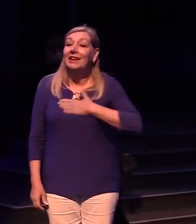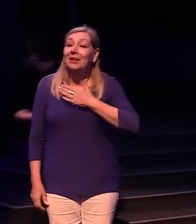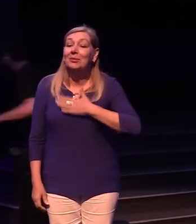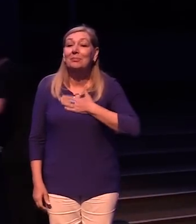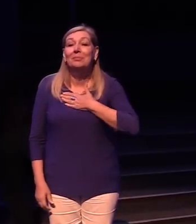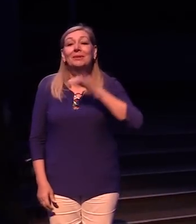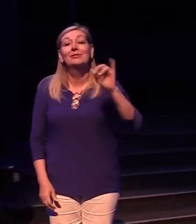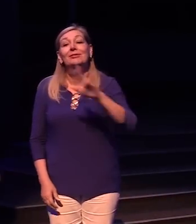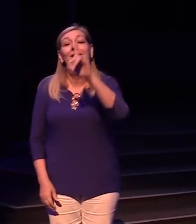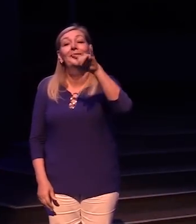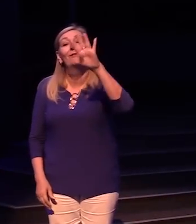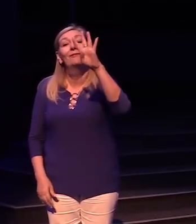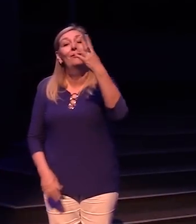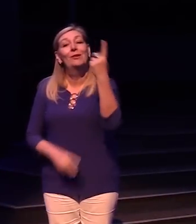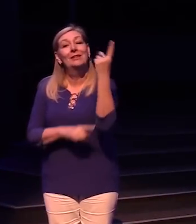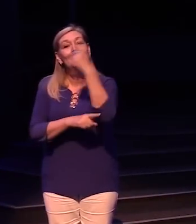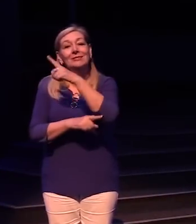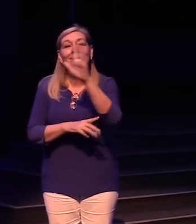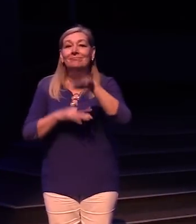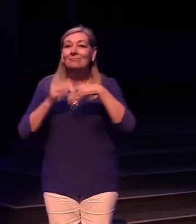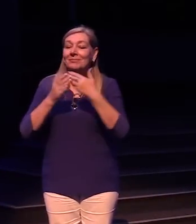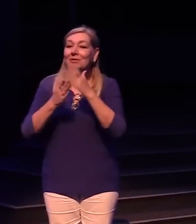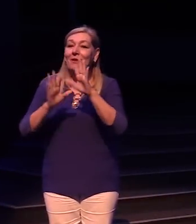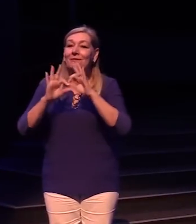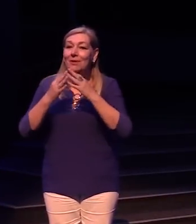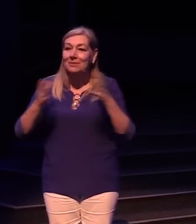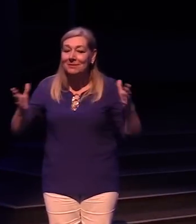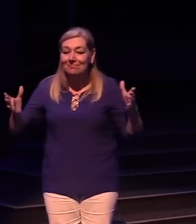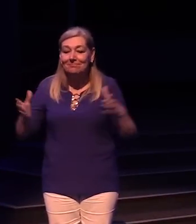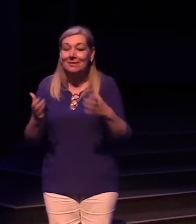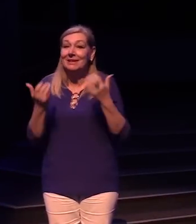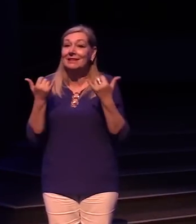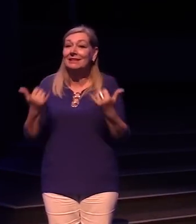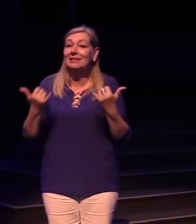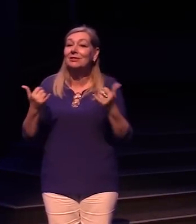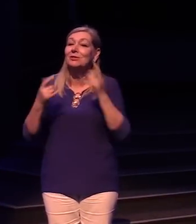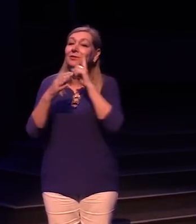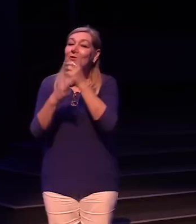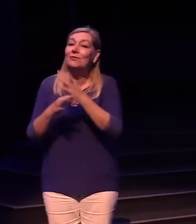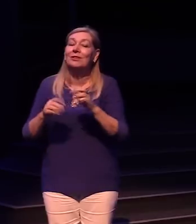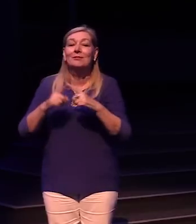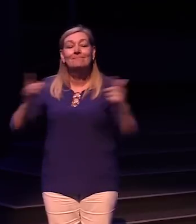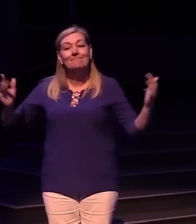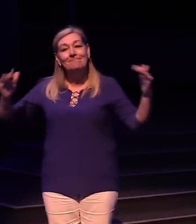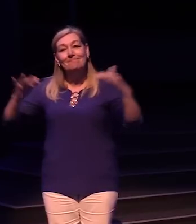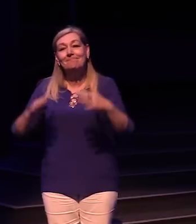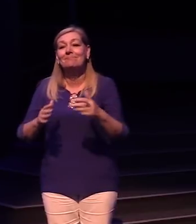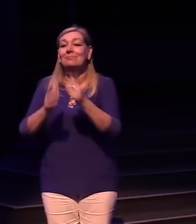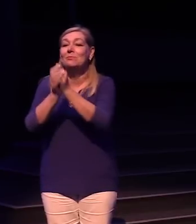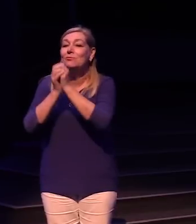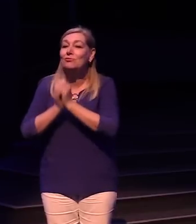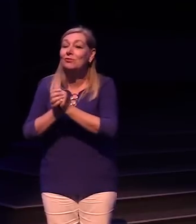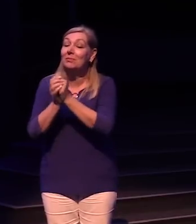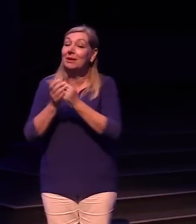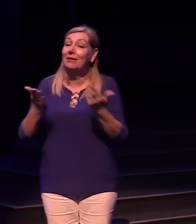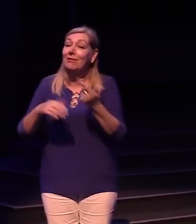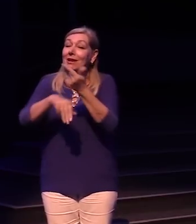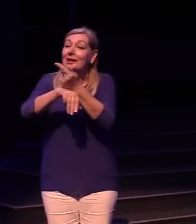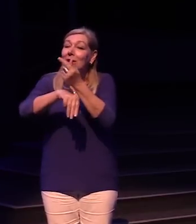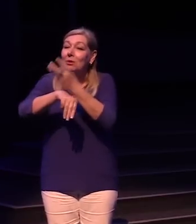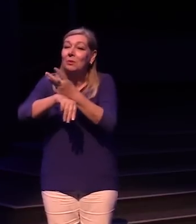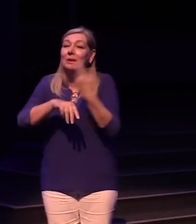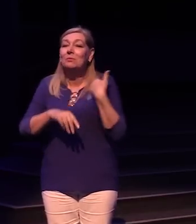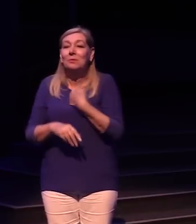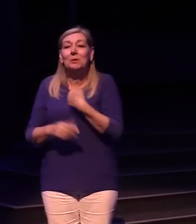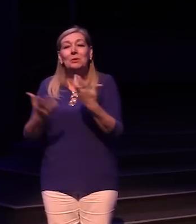Independence Day weekend, Gateway family. Let's thank God today for our freedom to worship. At Gateway, we want to build God's kingdom